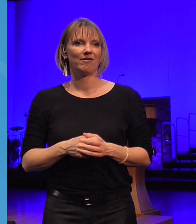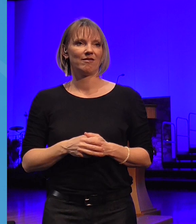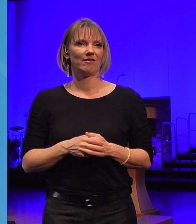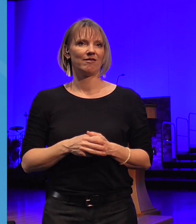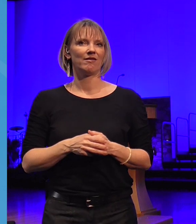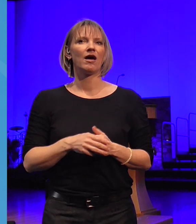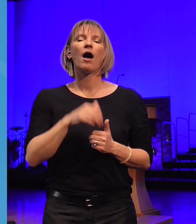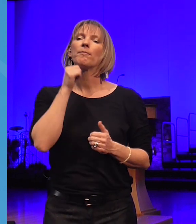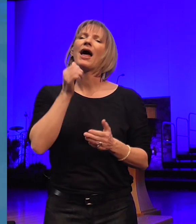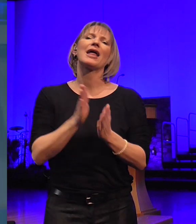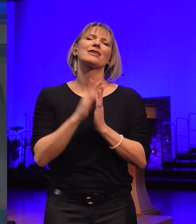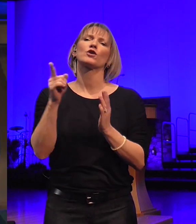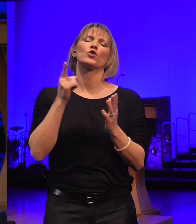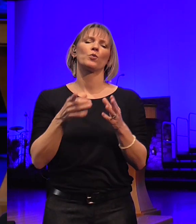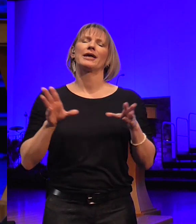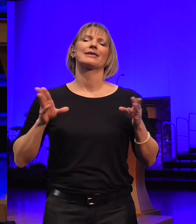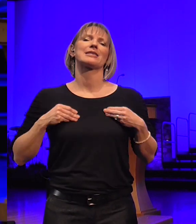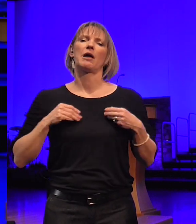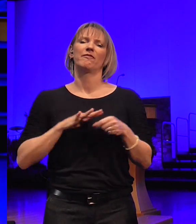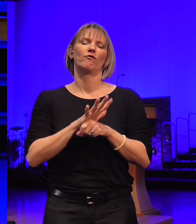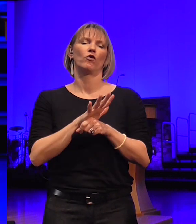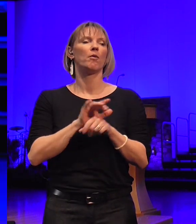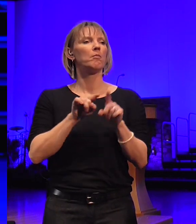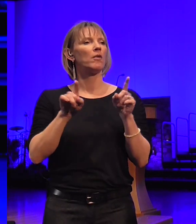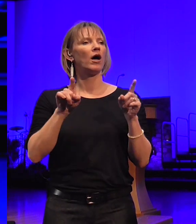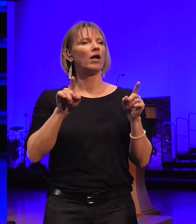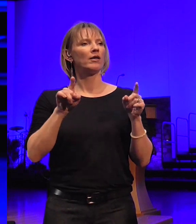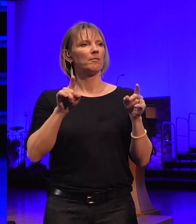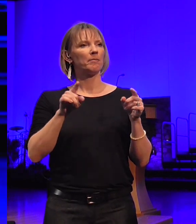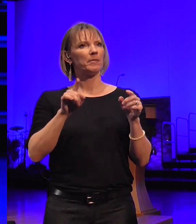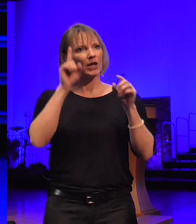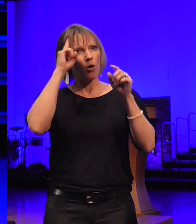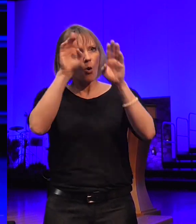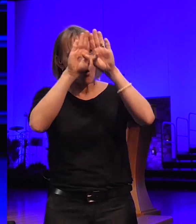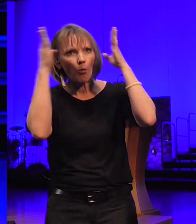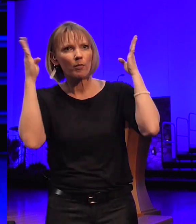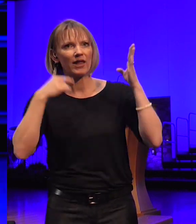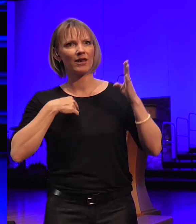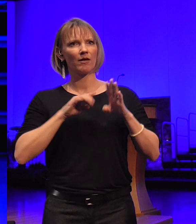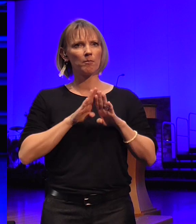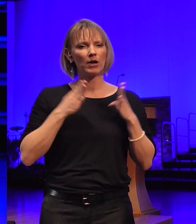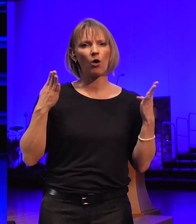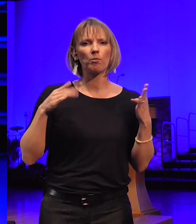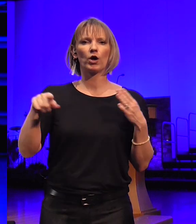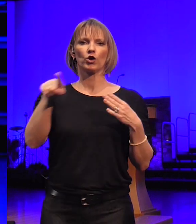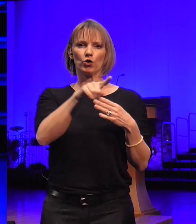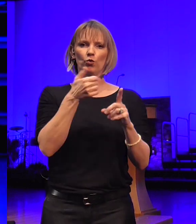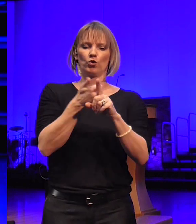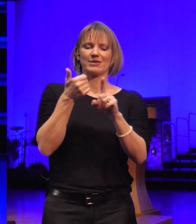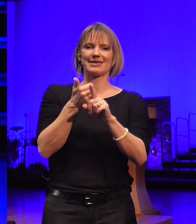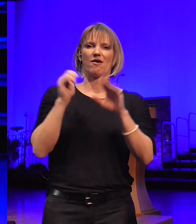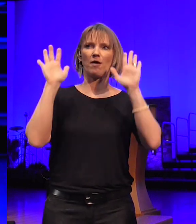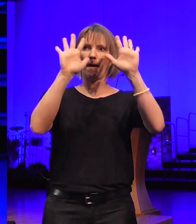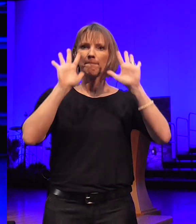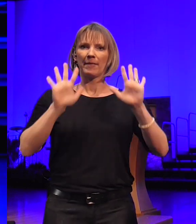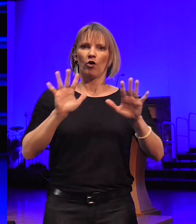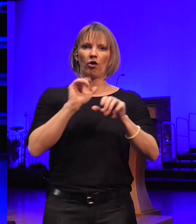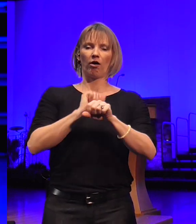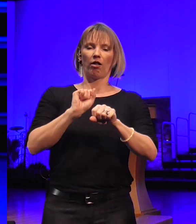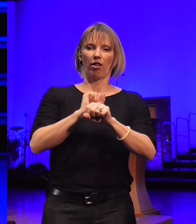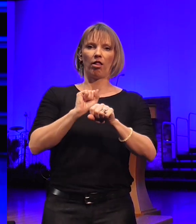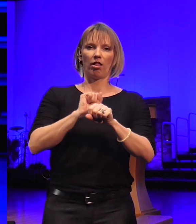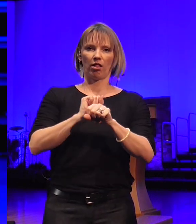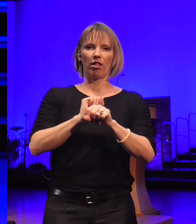I'm not asking you to accept it, but just be open to the idea that you are a miracle. That your very